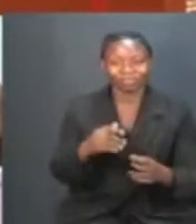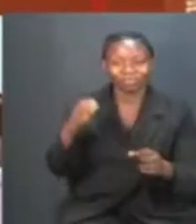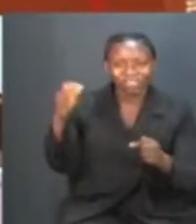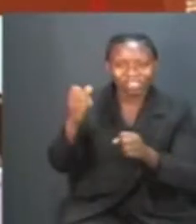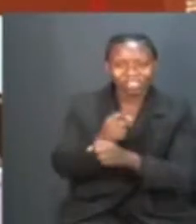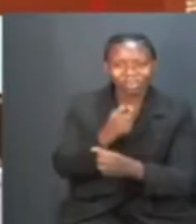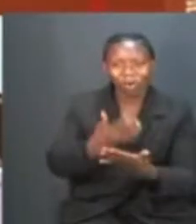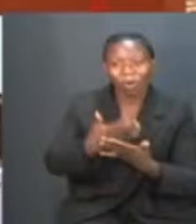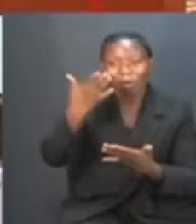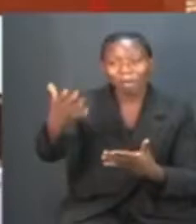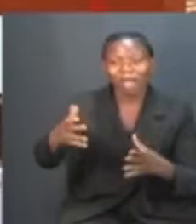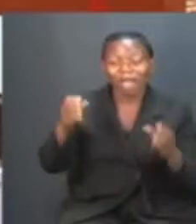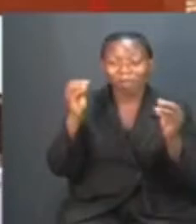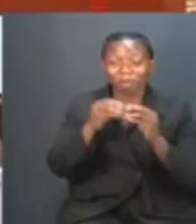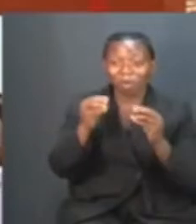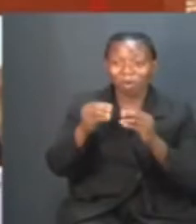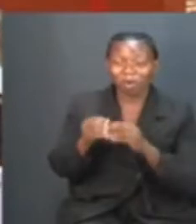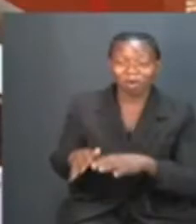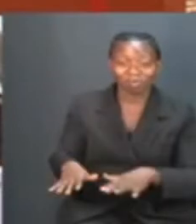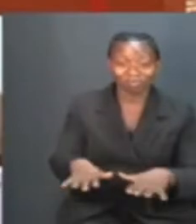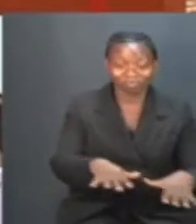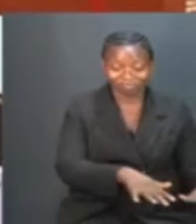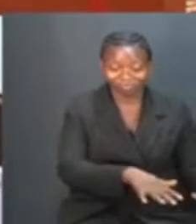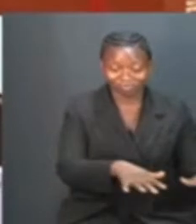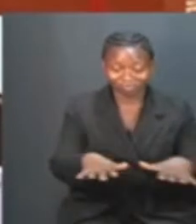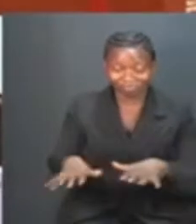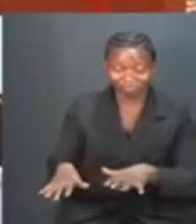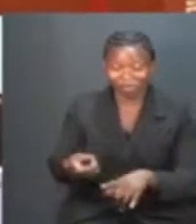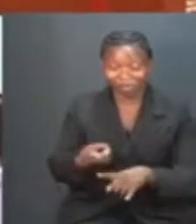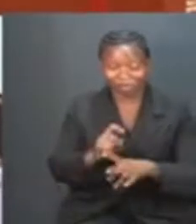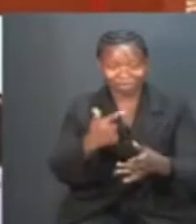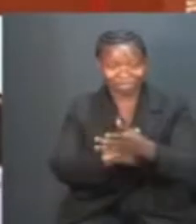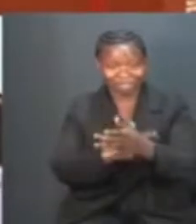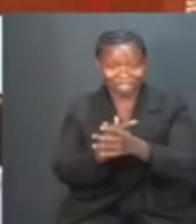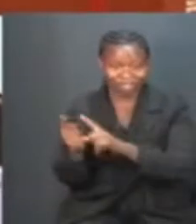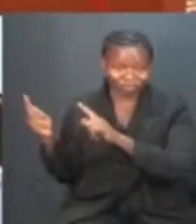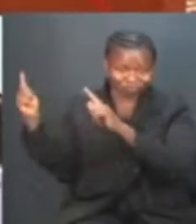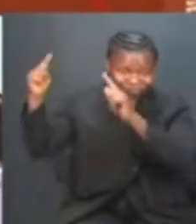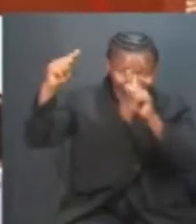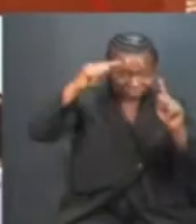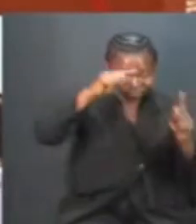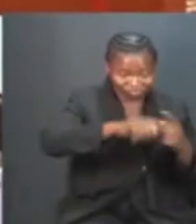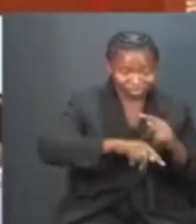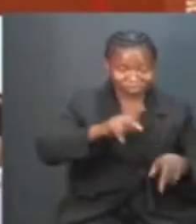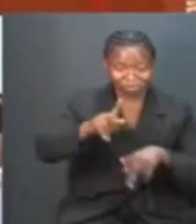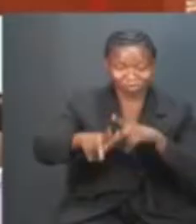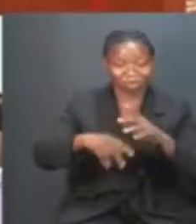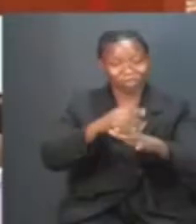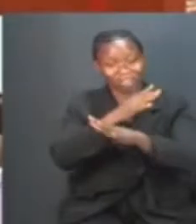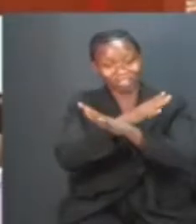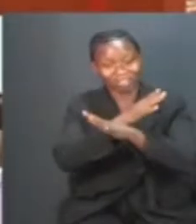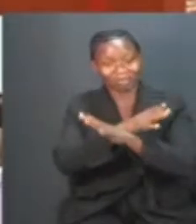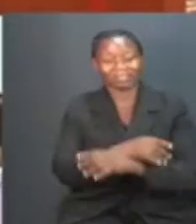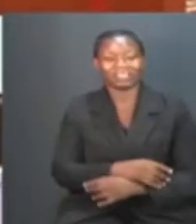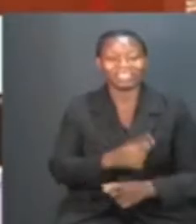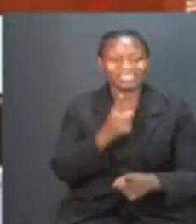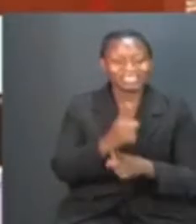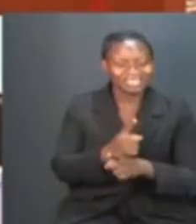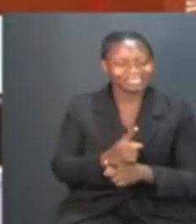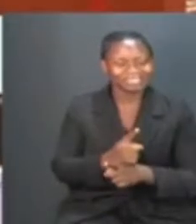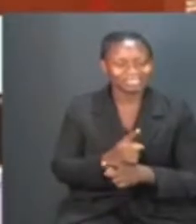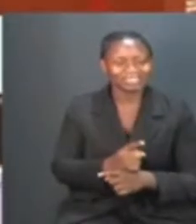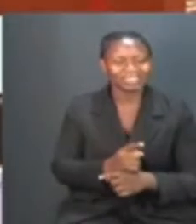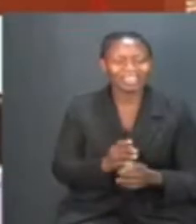several cloths or smoke to the people of the Zambia. That gesture was a